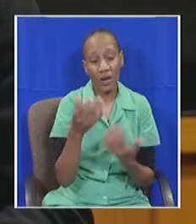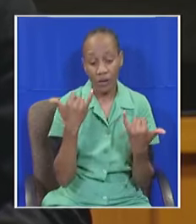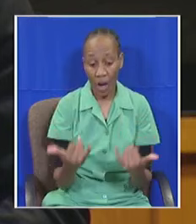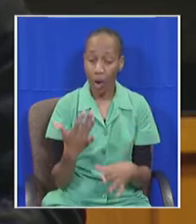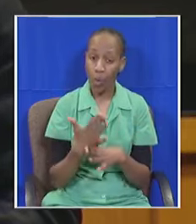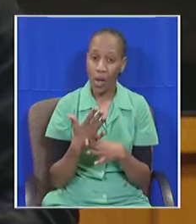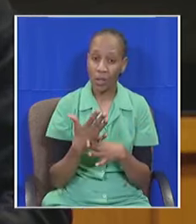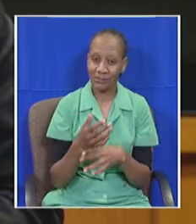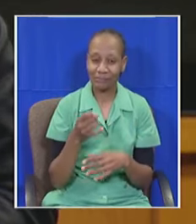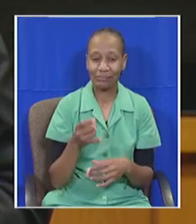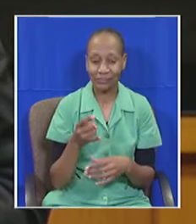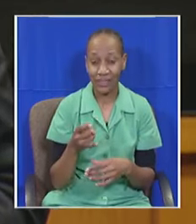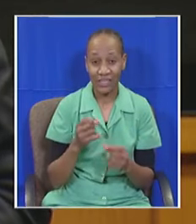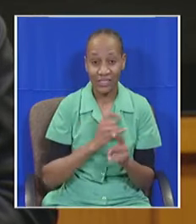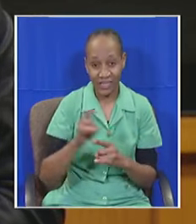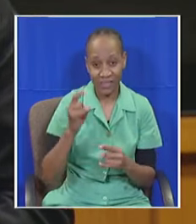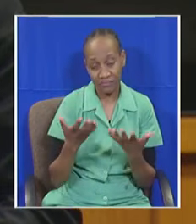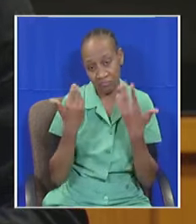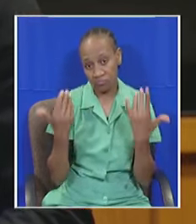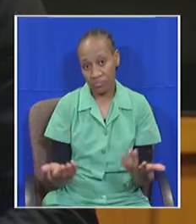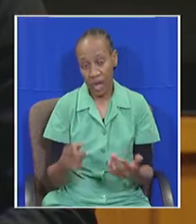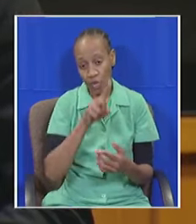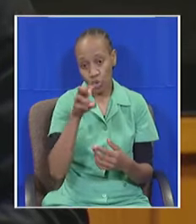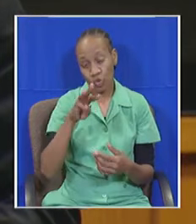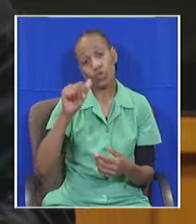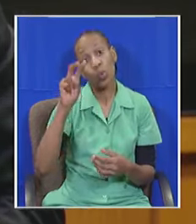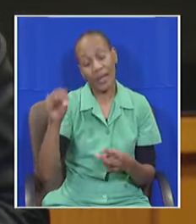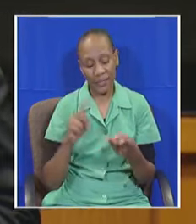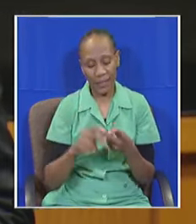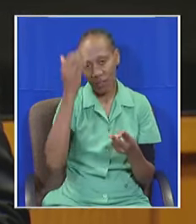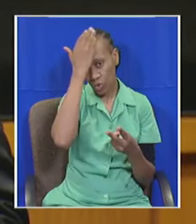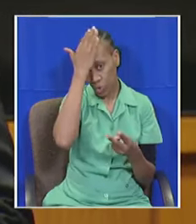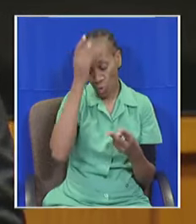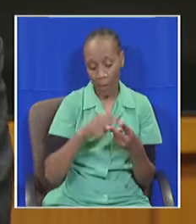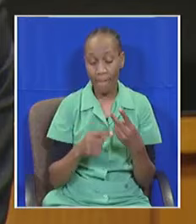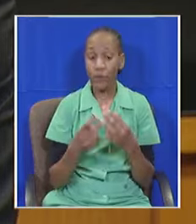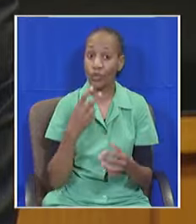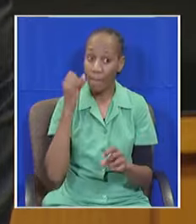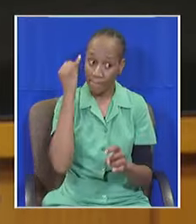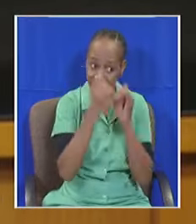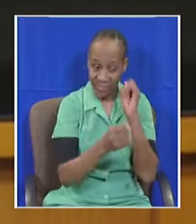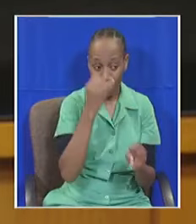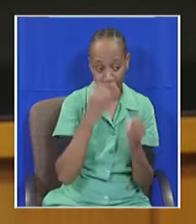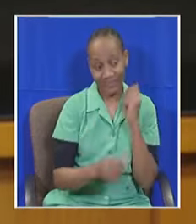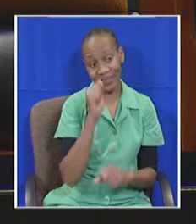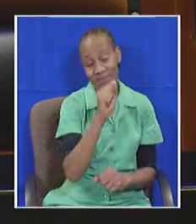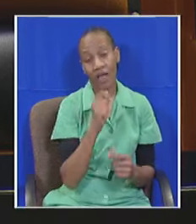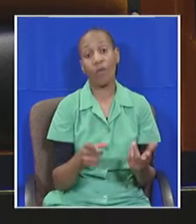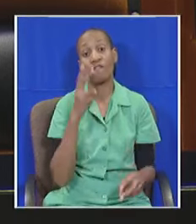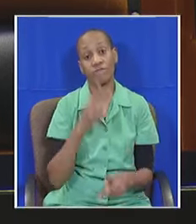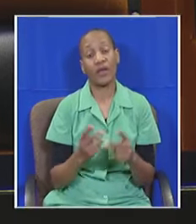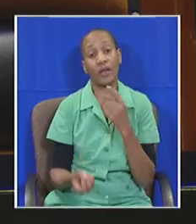in doubt. Mr. Zwane and Mr. Zuma's grasping charter will be to blame in the end. I thank you. Thank